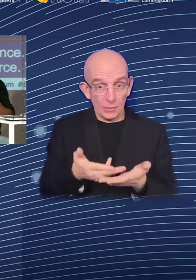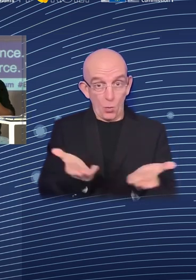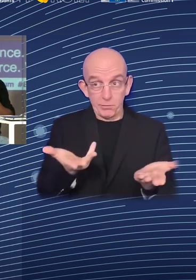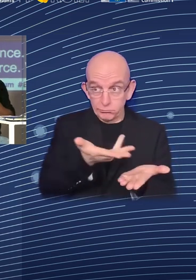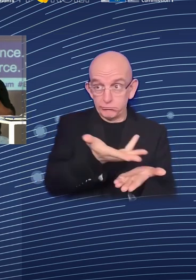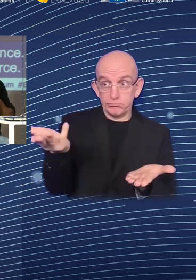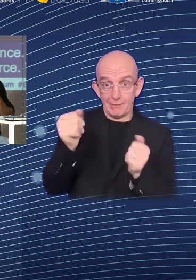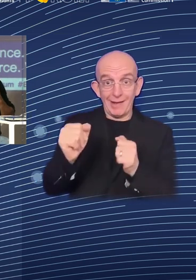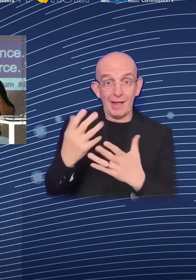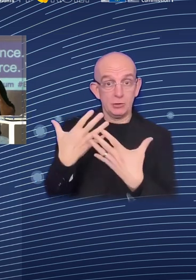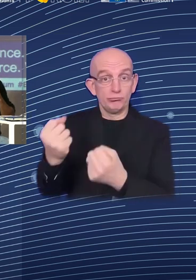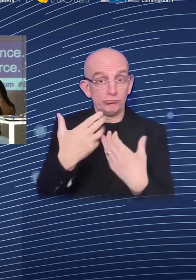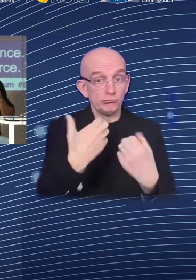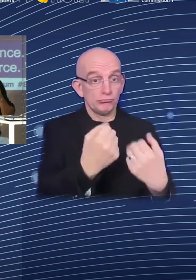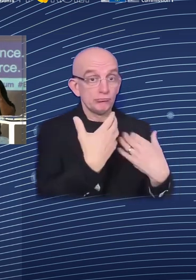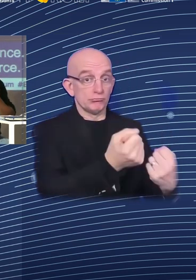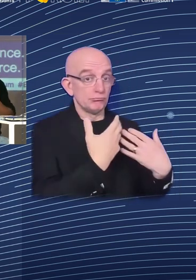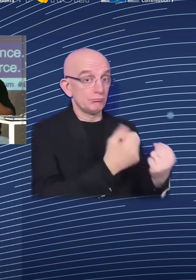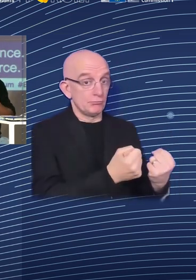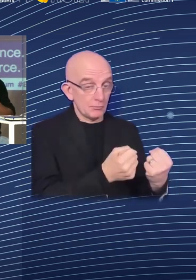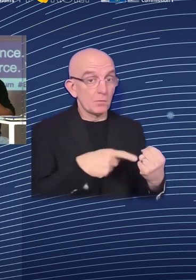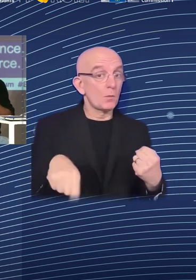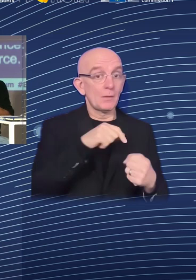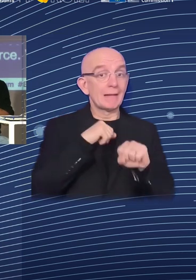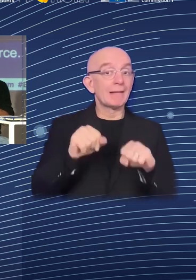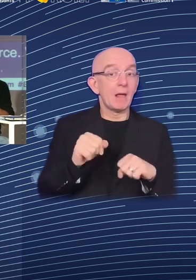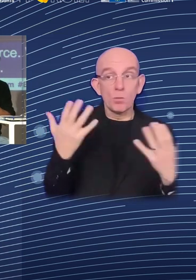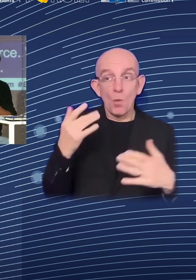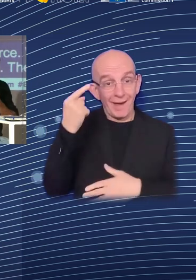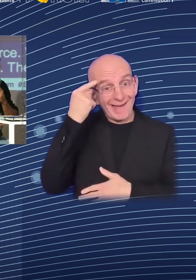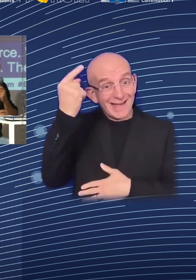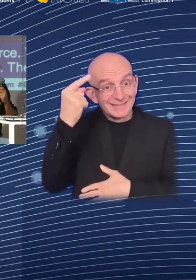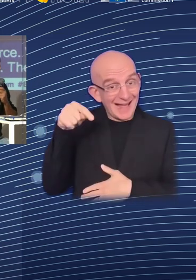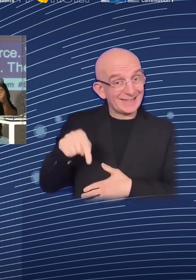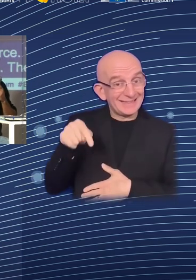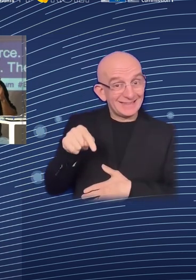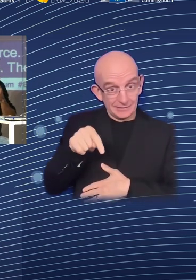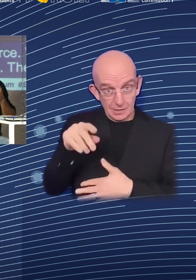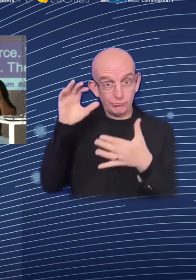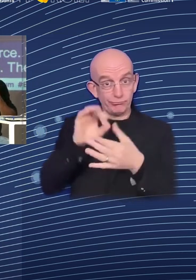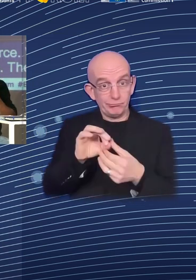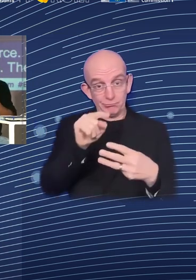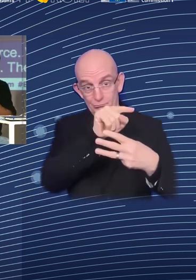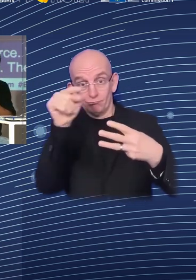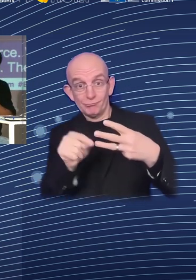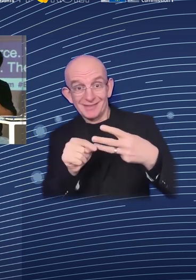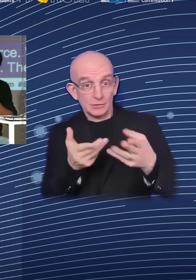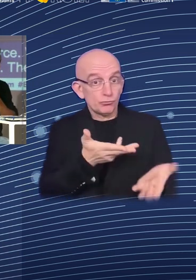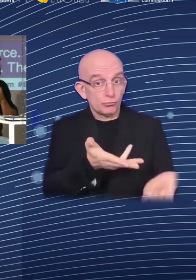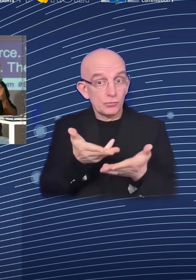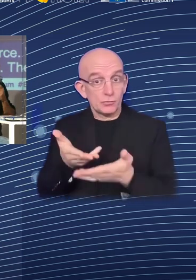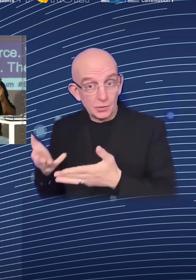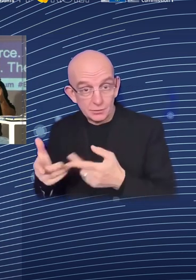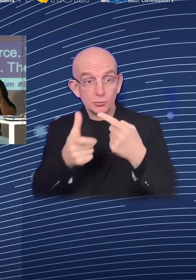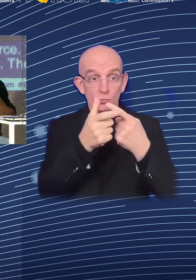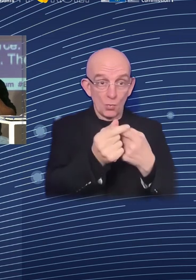because the first step, if you want to train, if you want to teach, is to know where you are for yourself, or if you are a teacher,